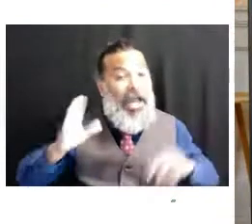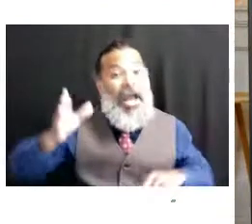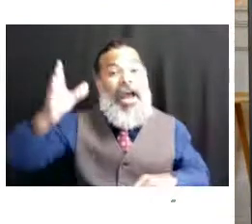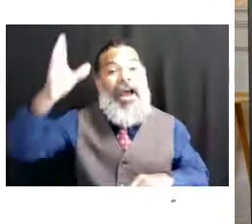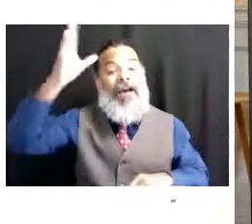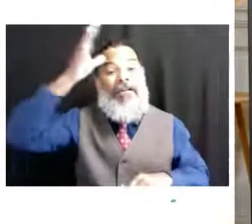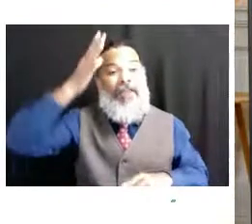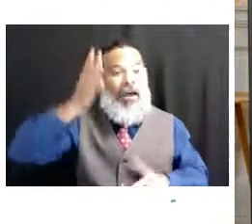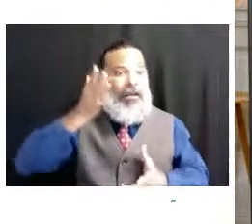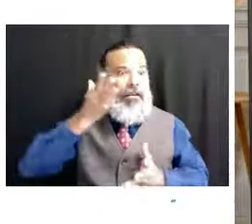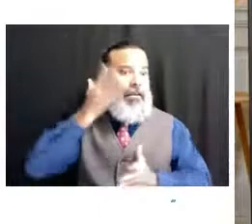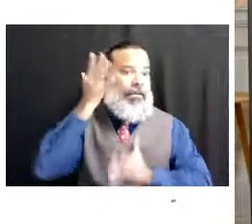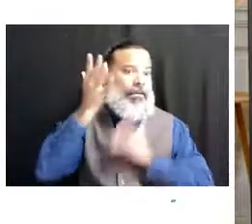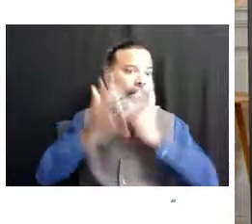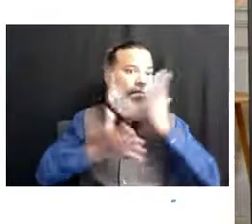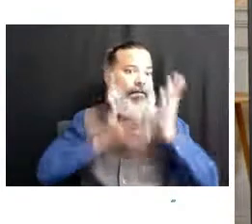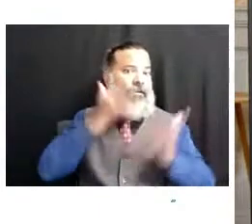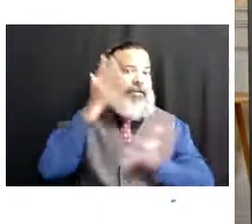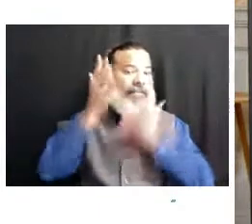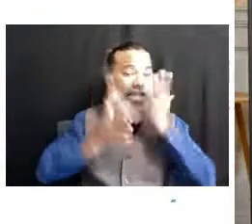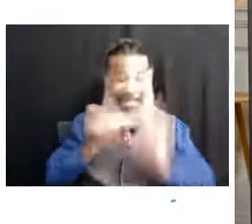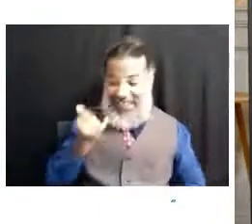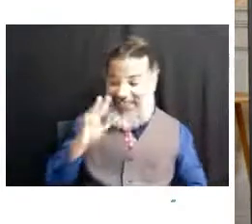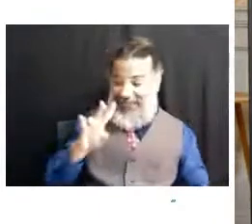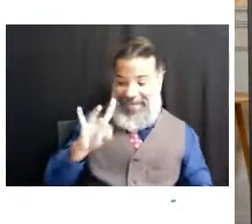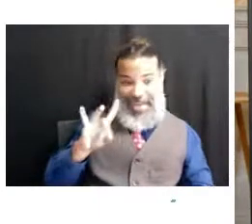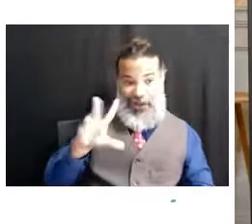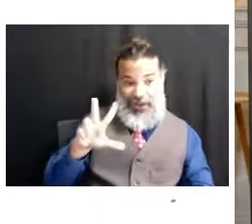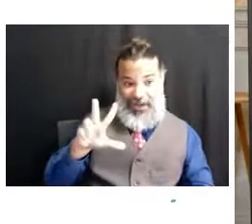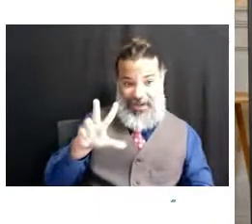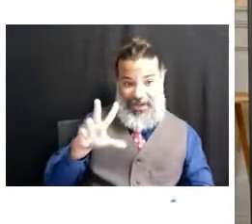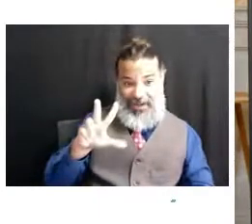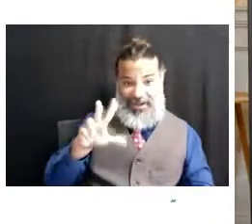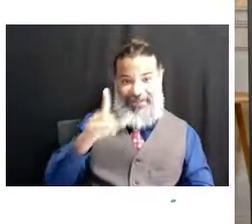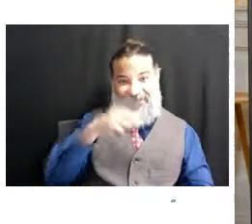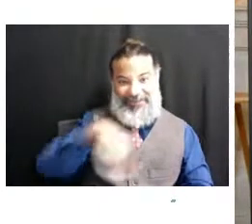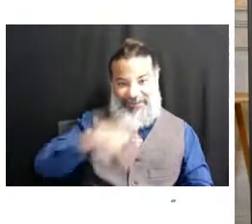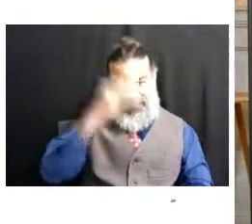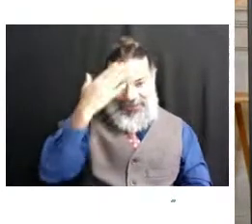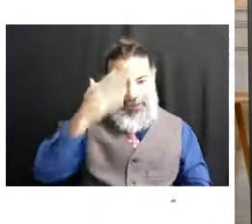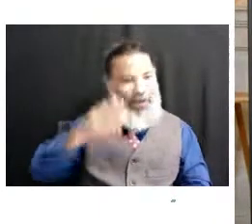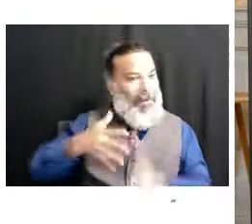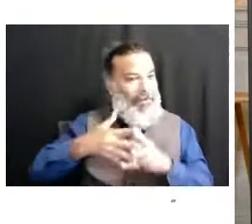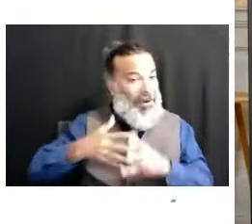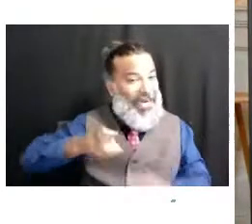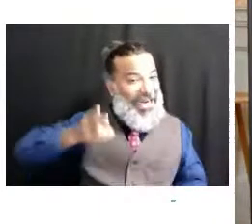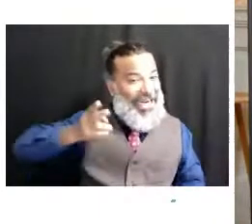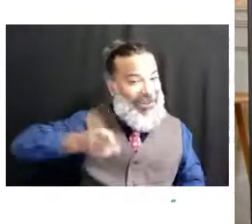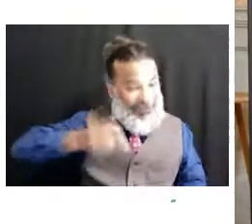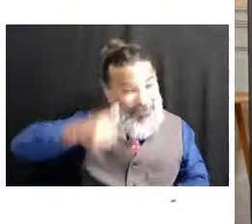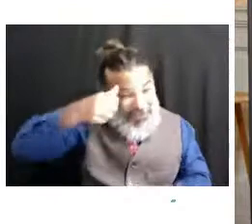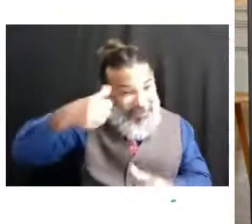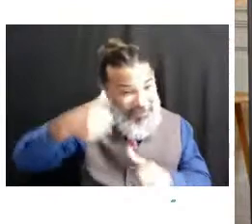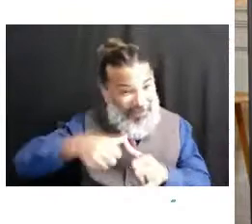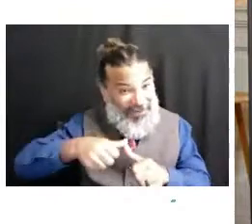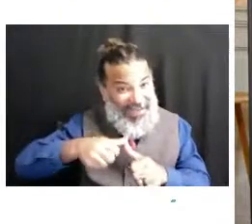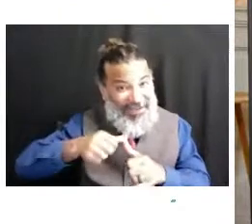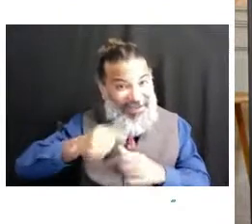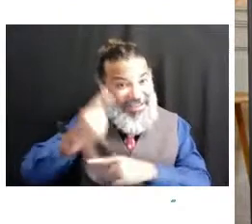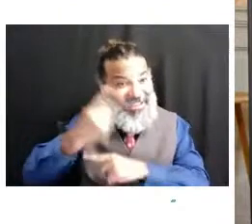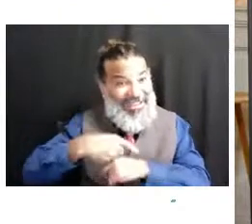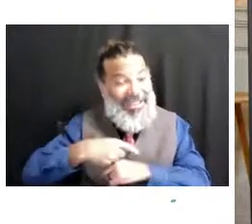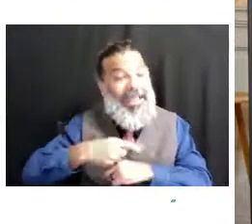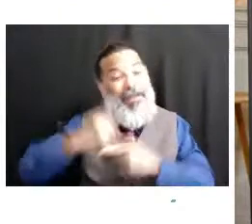is humiliated. In 1783, which those of you who know your American history will remember is the date of the Treaty